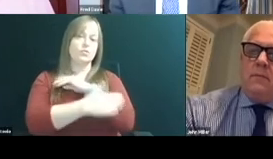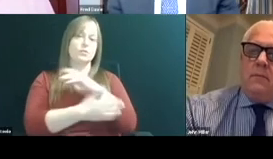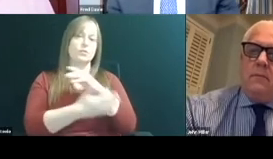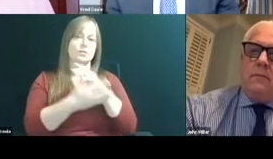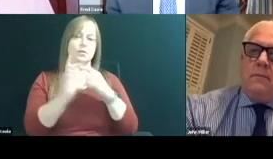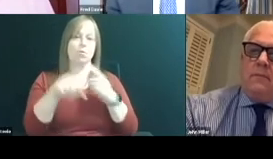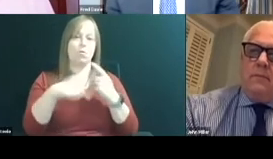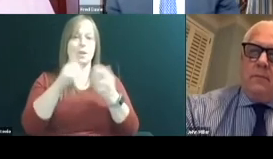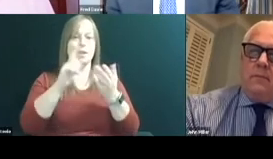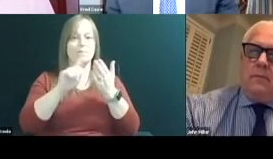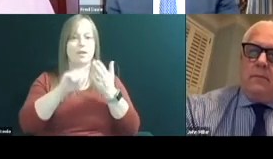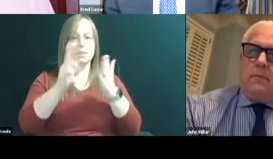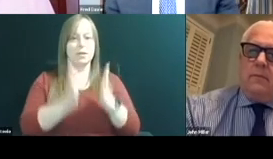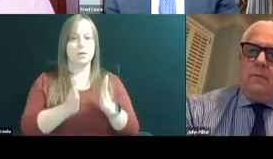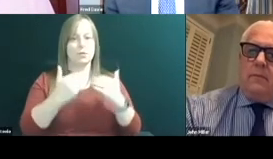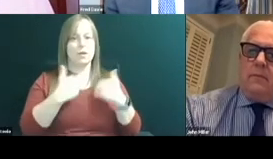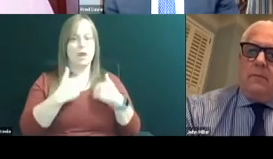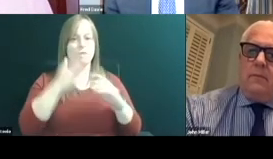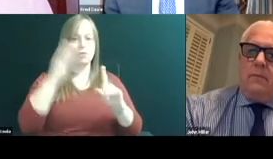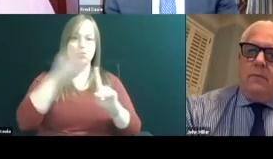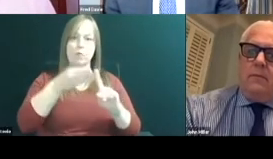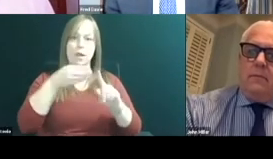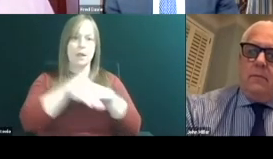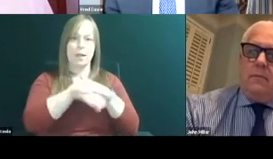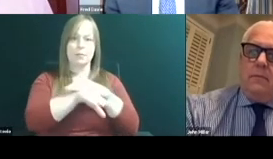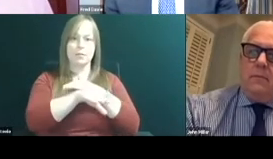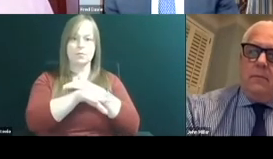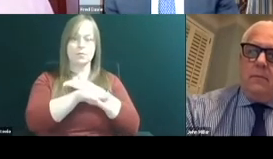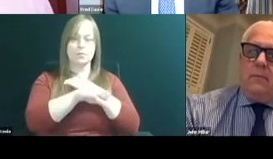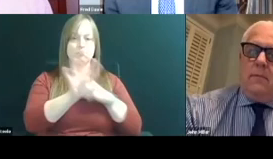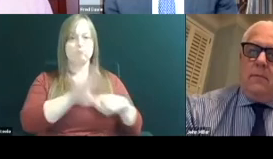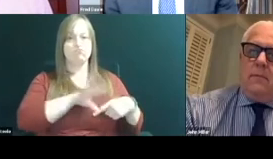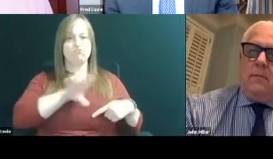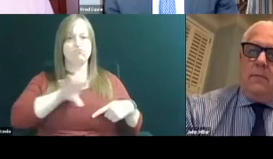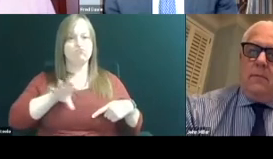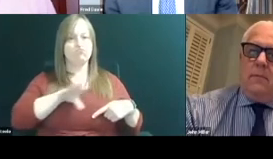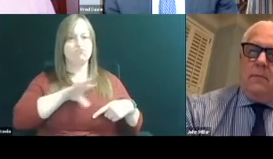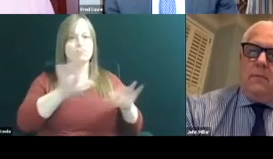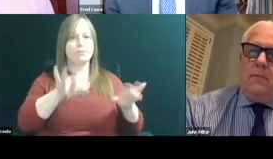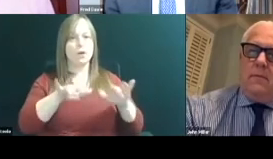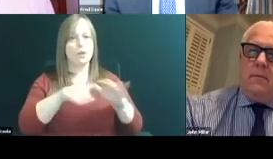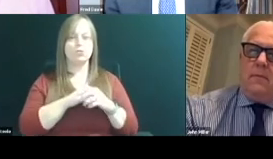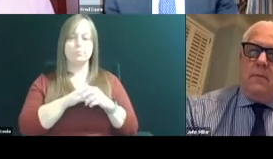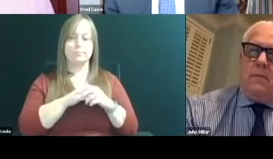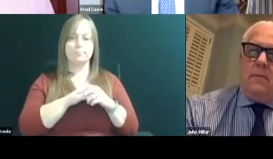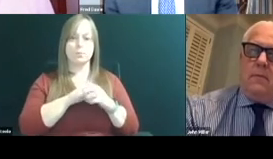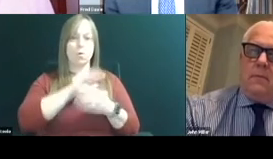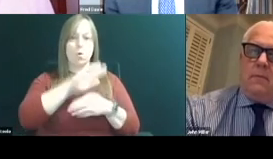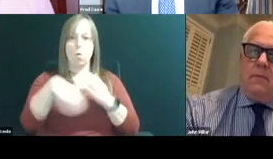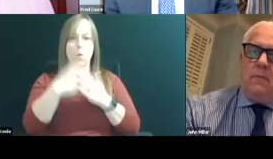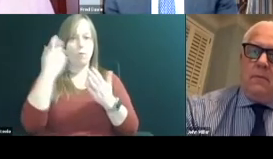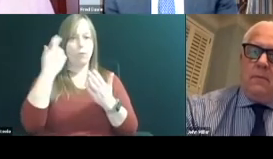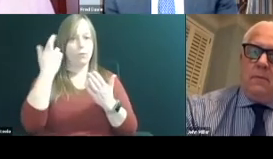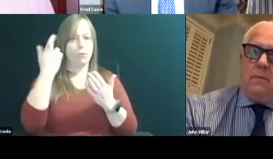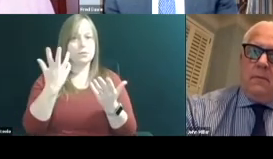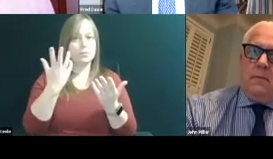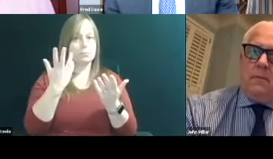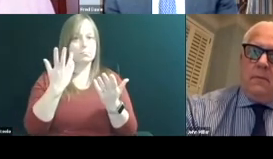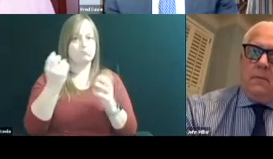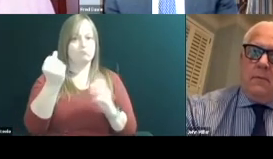where investigators have direct access to body-worn camera footage. And for all the reasons that have been